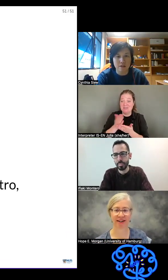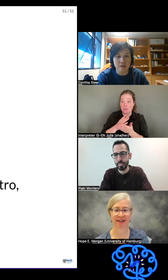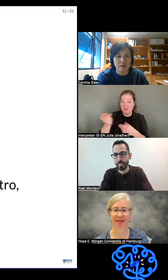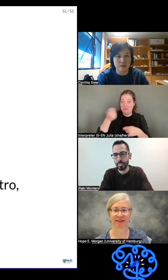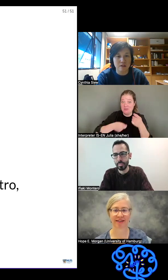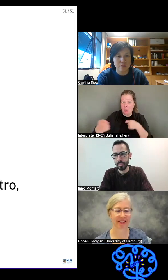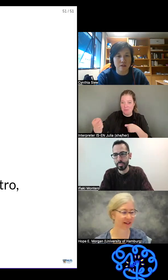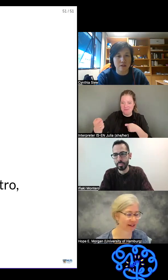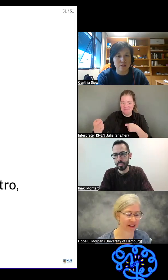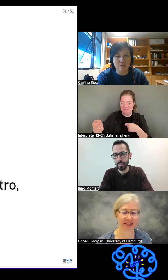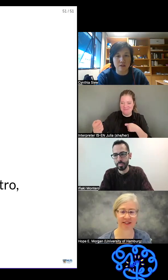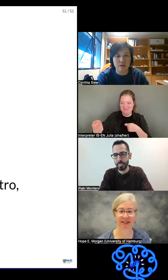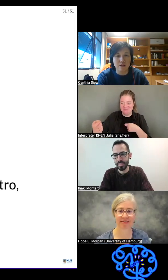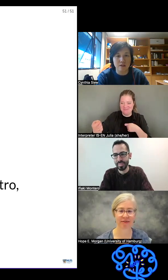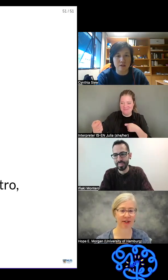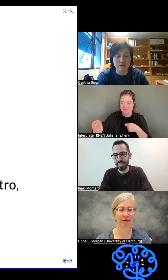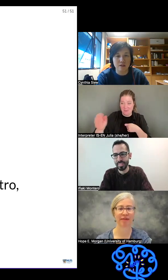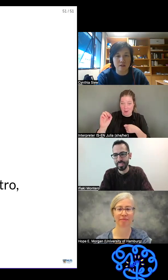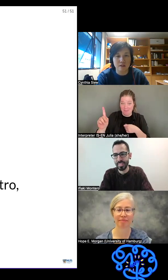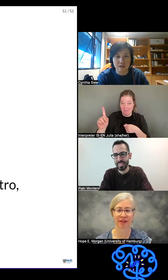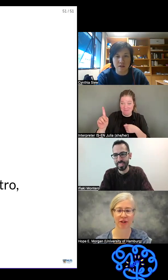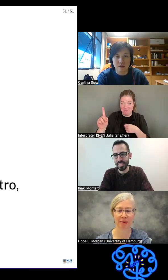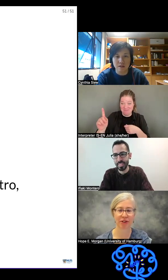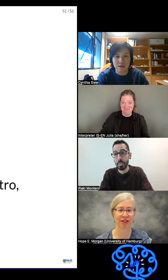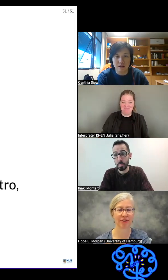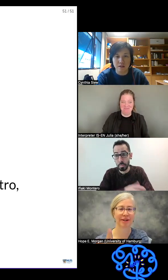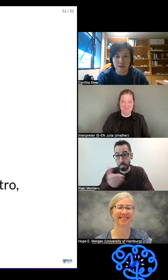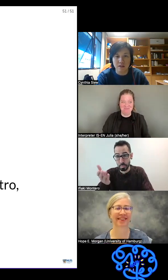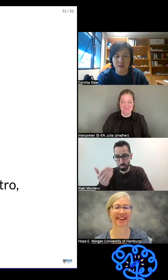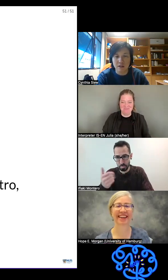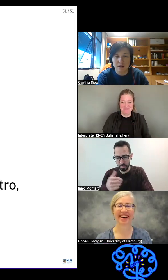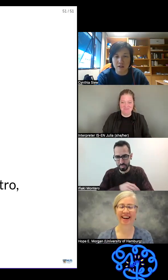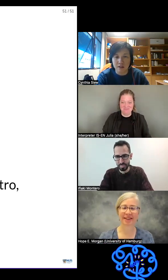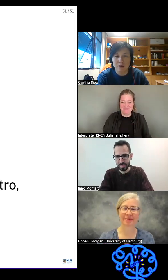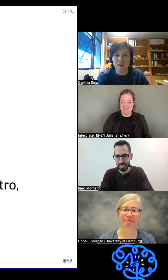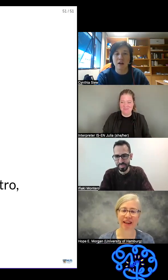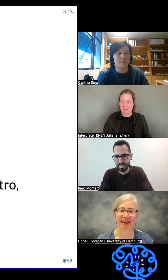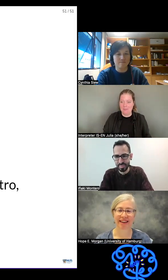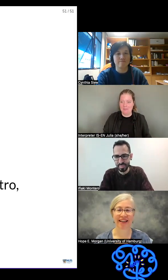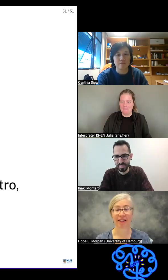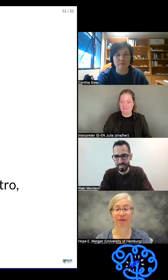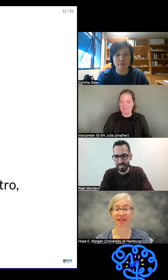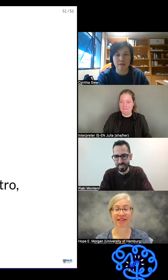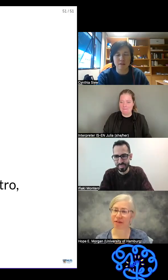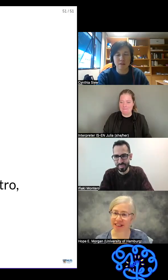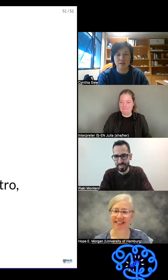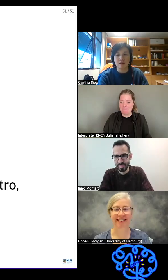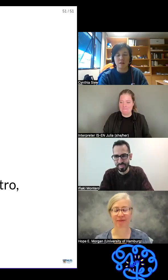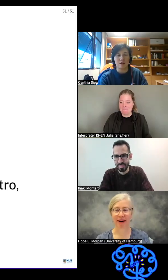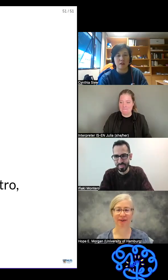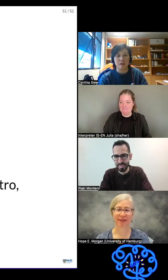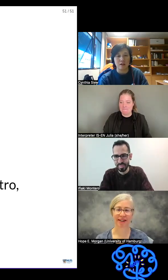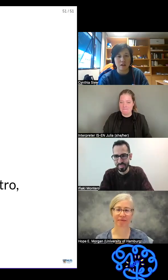talk. That is great. Oh, I have a message on my machine. Or my okay. Yeah, that was